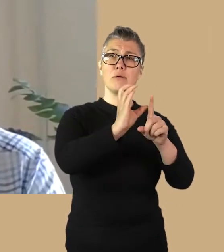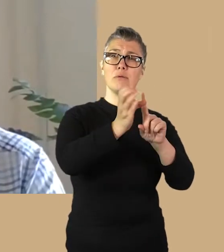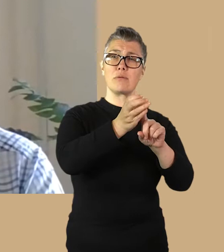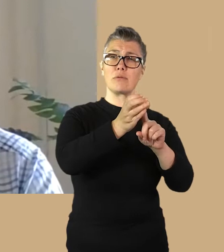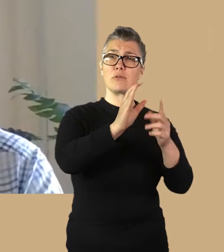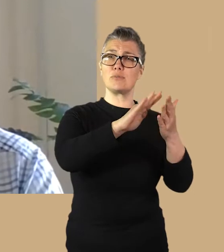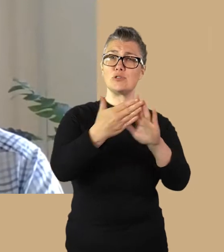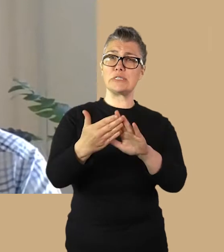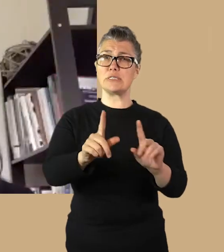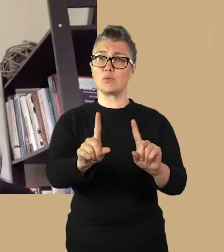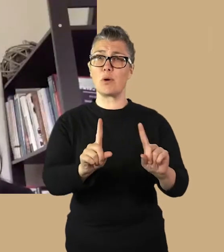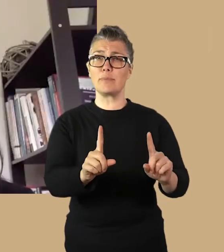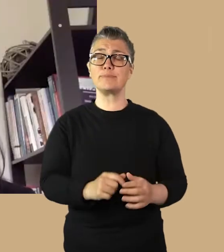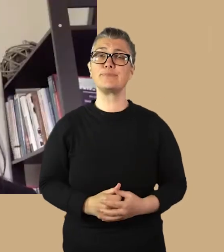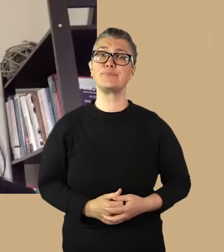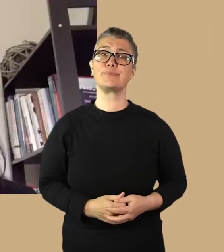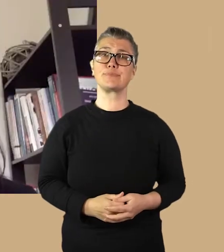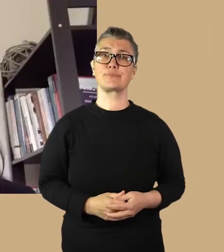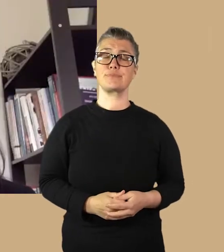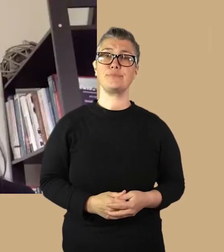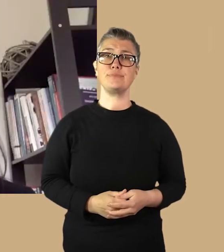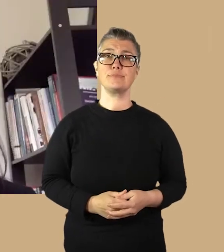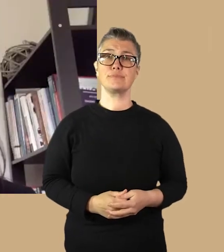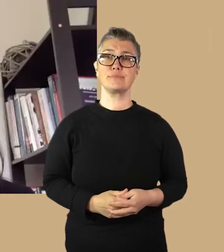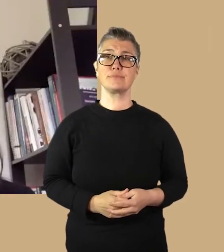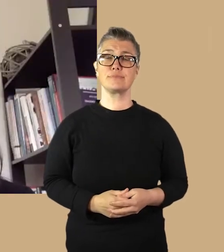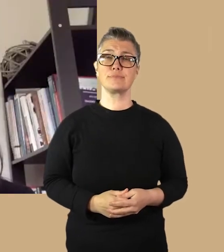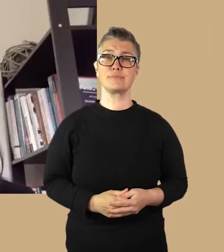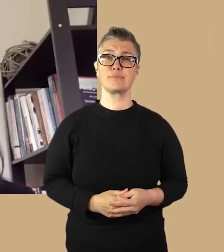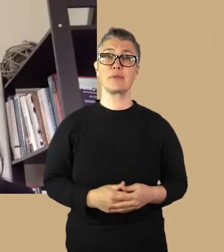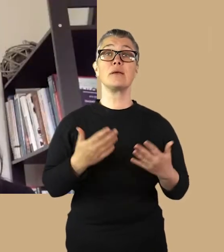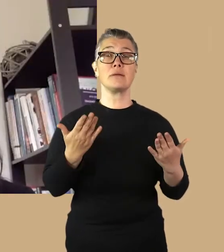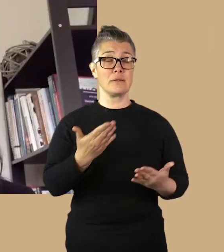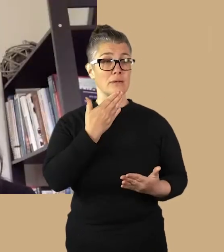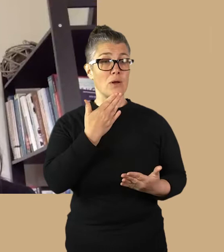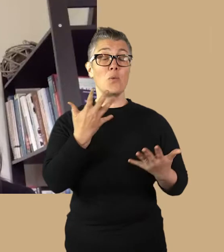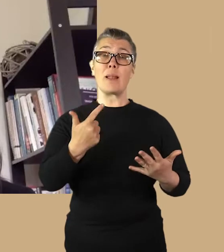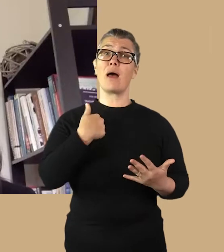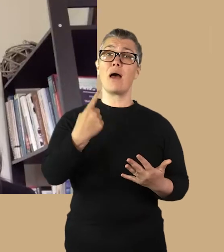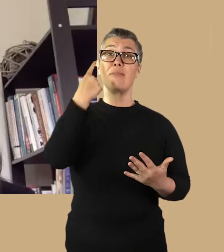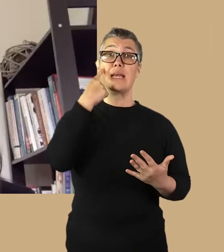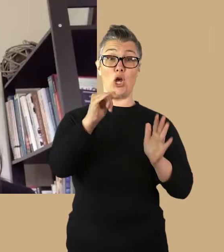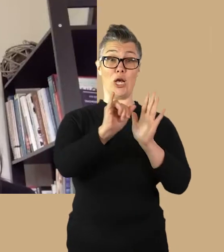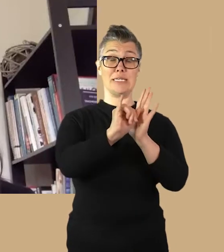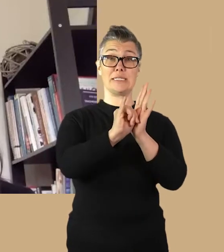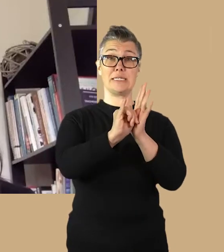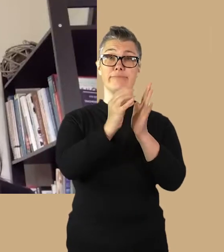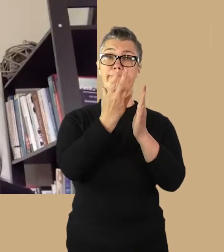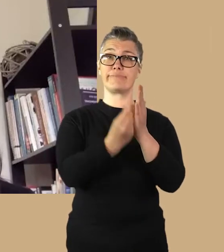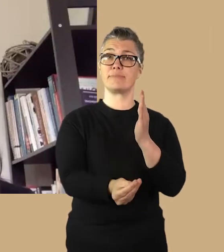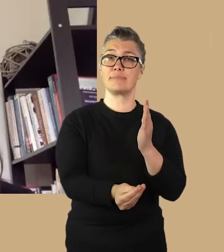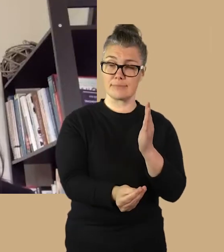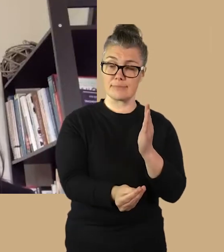communities? Thanks, David. So I think there's a loss of identity when